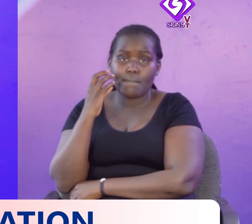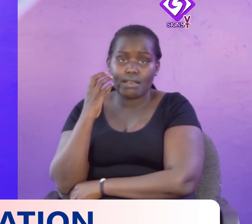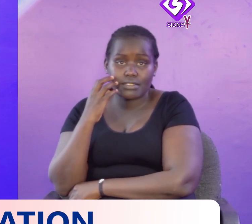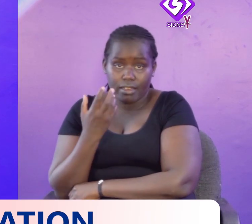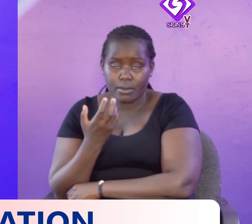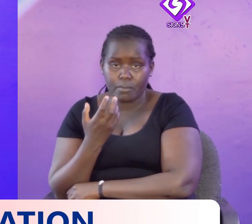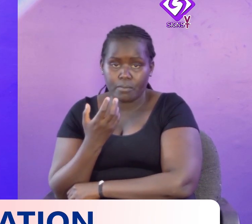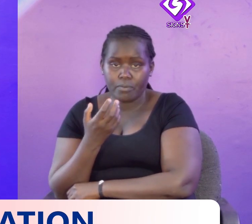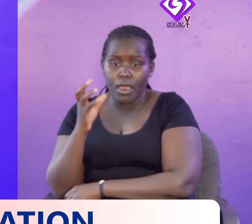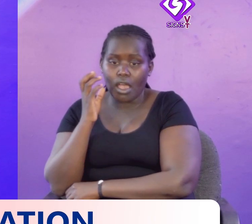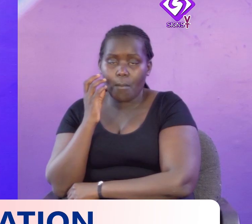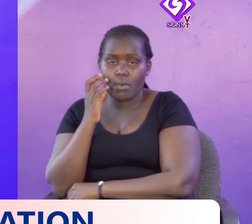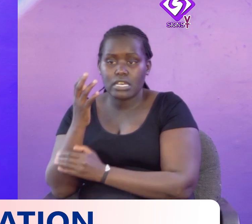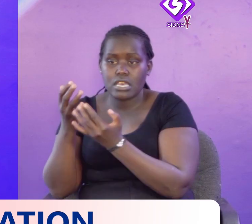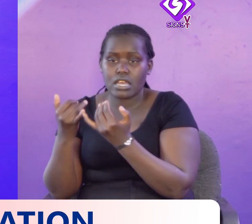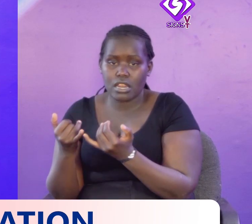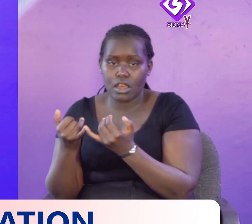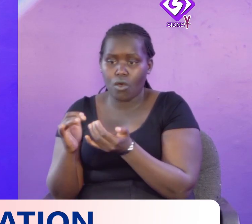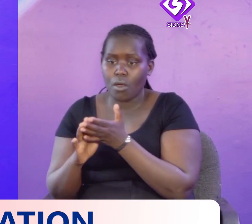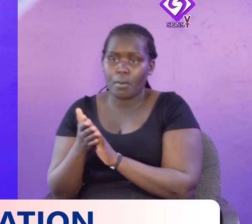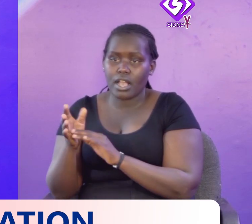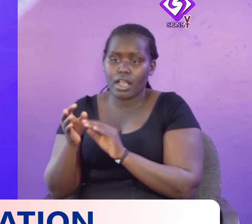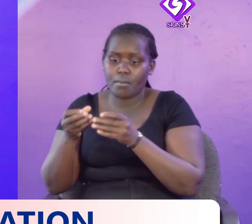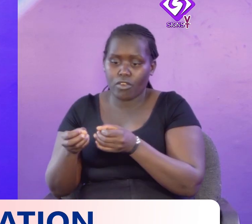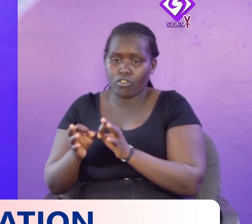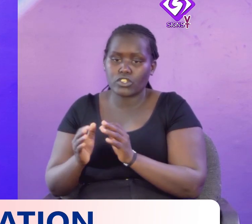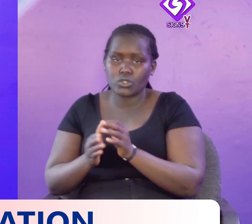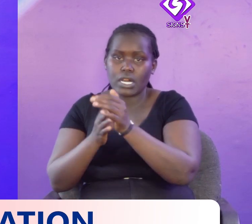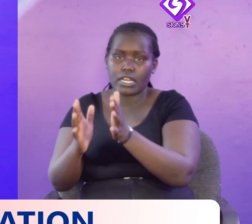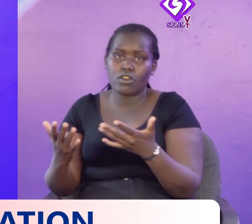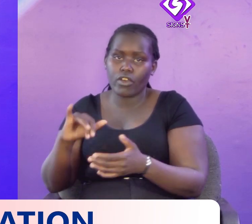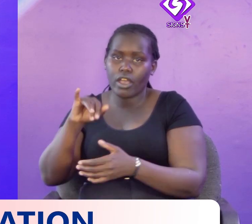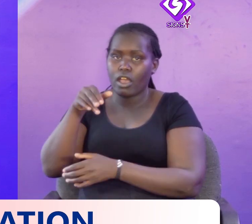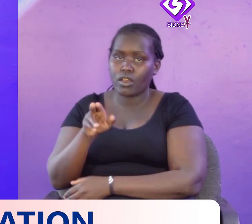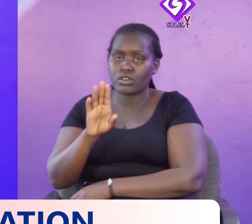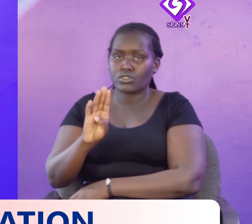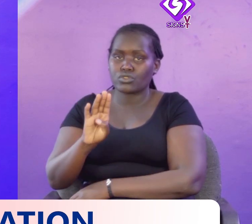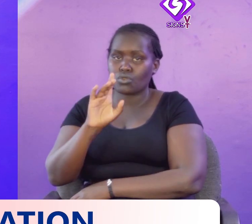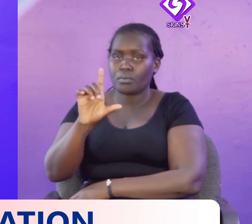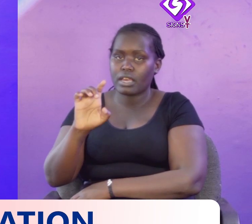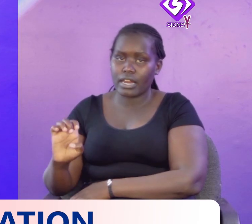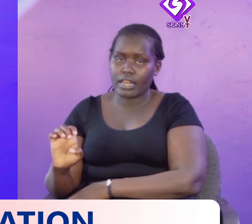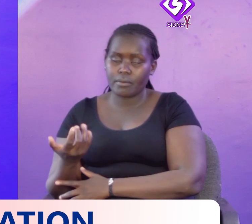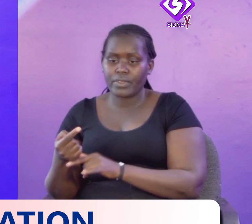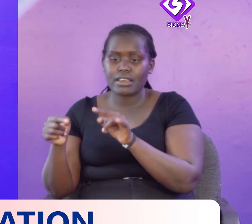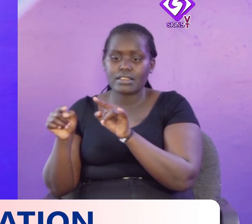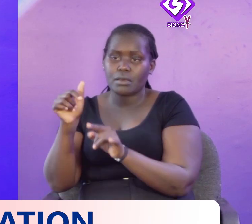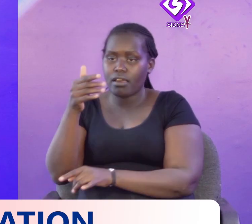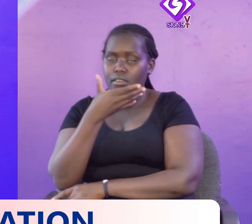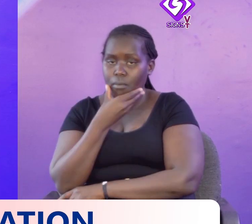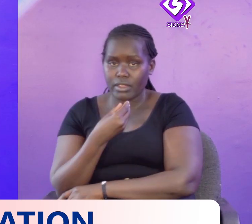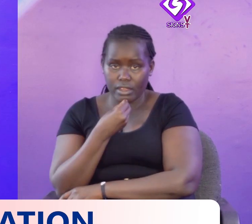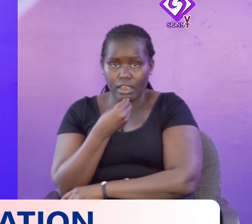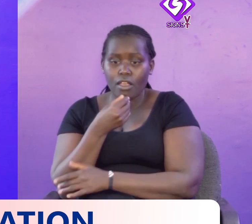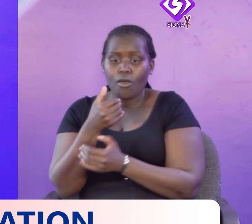Yeah, Matiang'i now will become the official leader of Jubilee Party. Jeremiah Kioni, part and parcel of Jubilee.